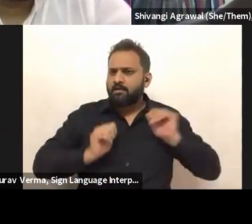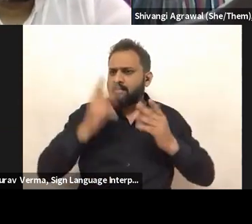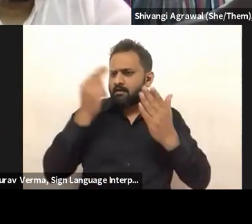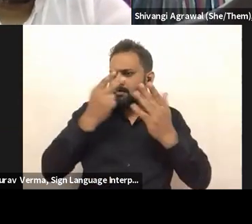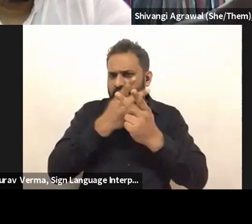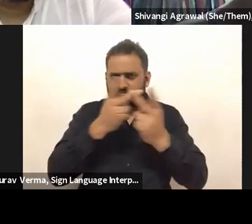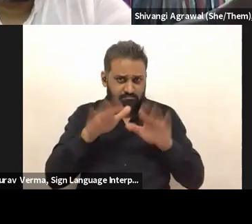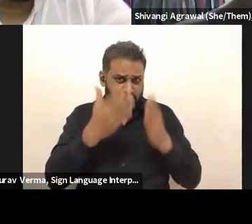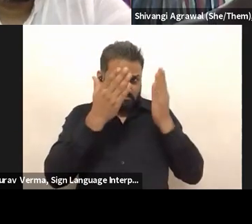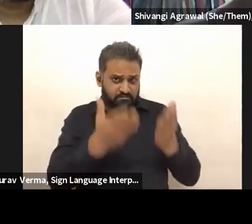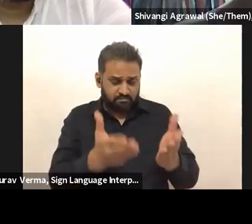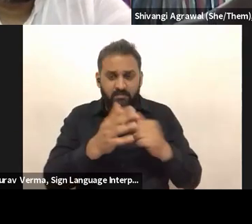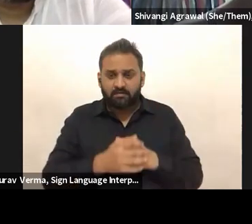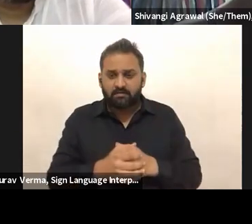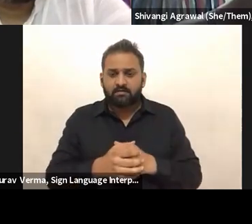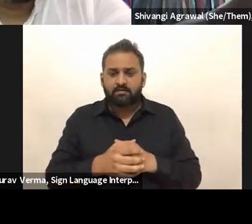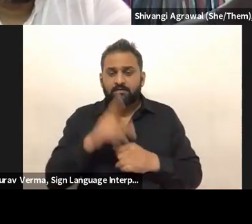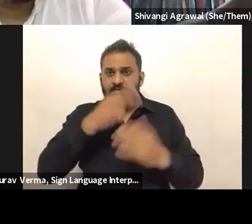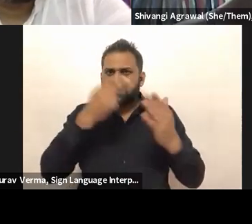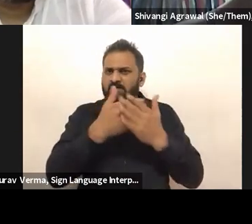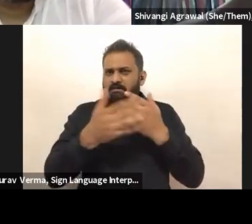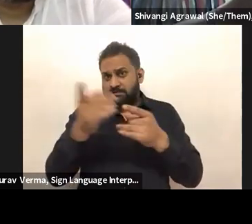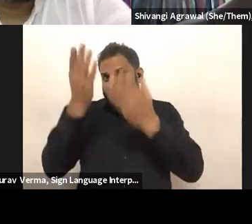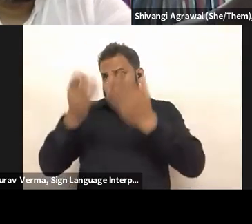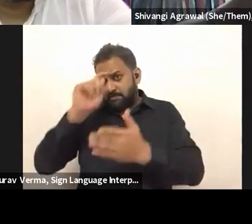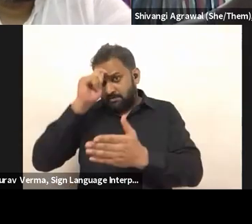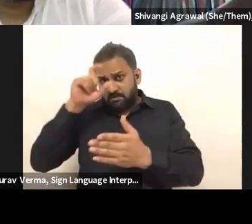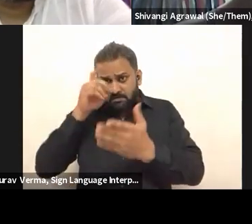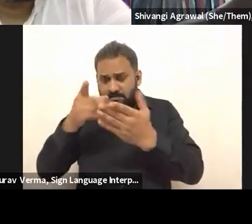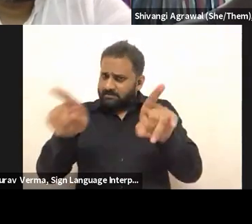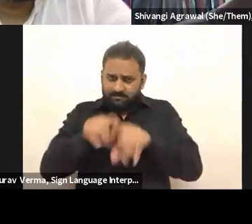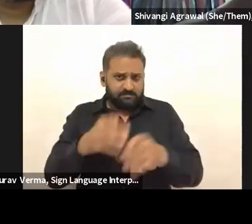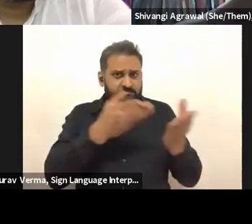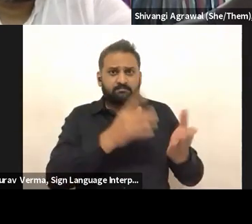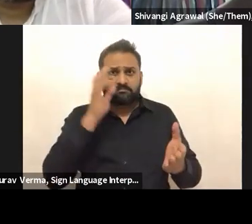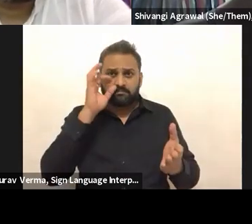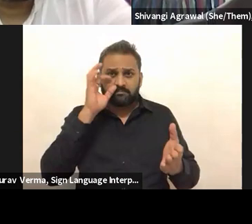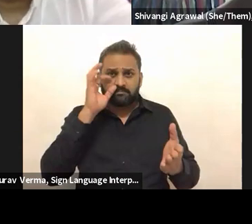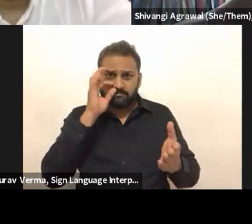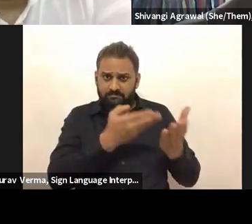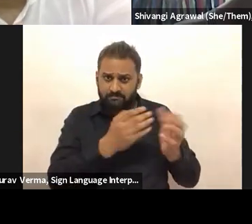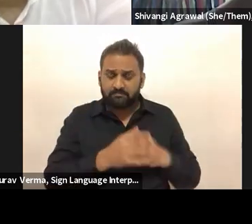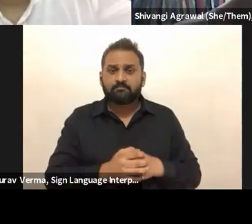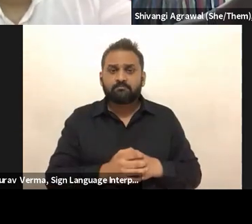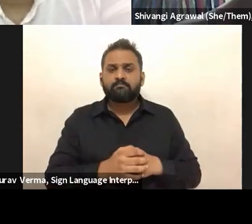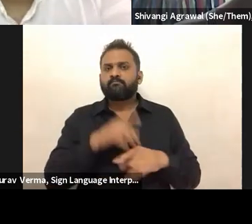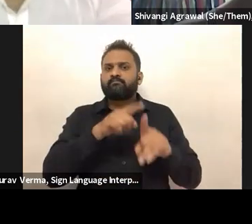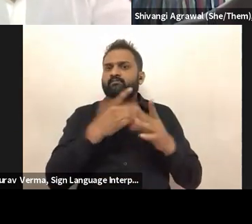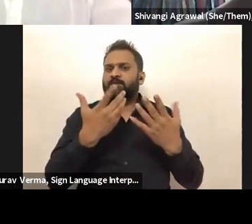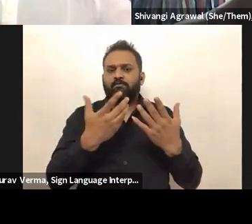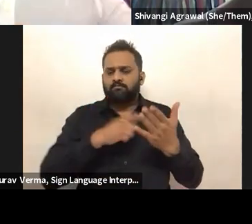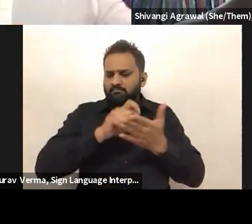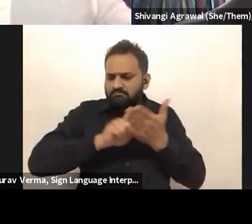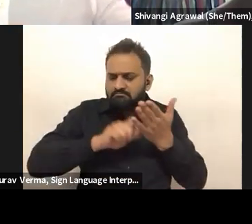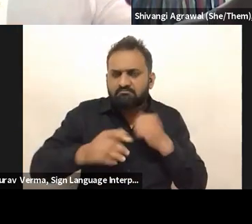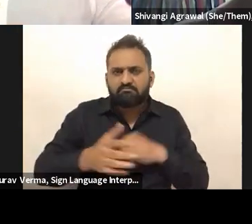as somebody strong in the arts, just like you are, Faraz, she wears many hats, including as a writer, a painter, a